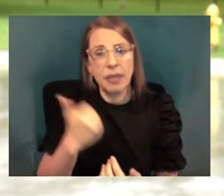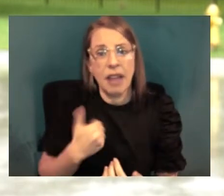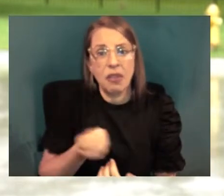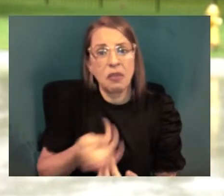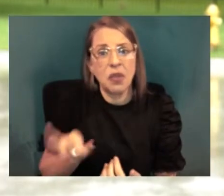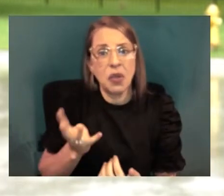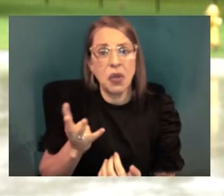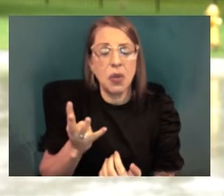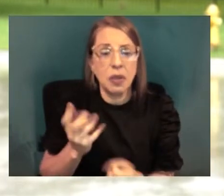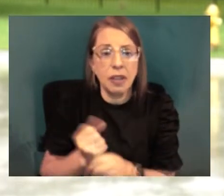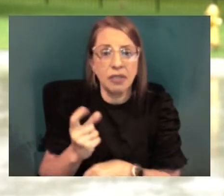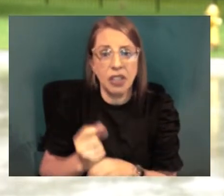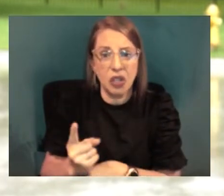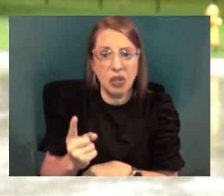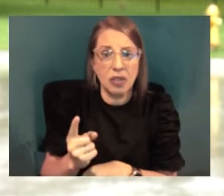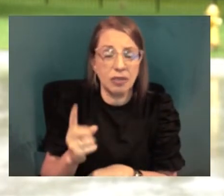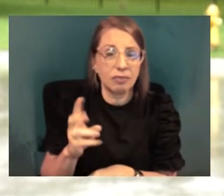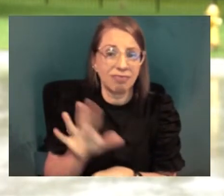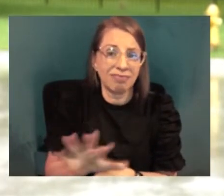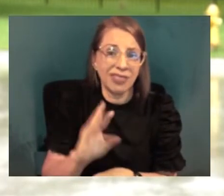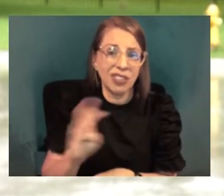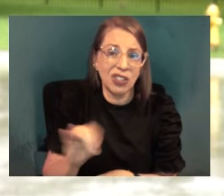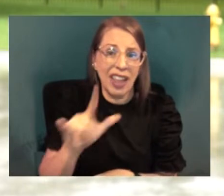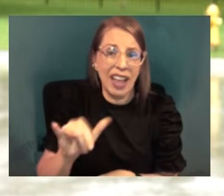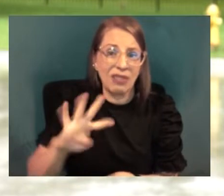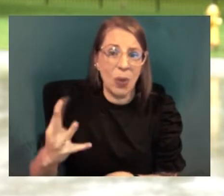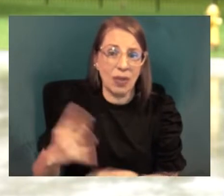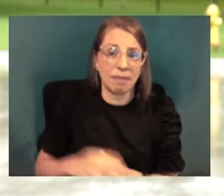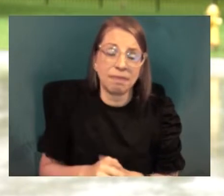and so we really worry about all of it. But